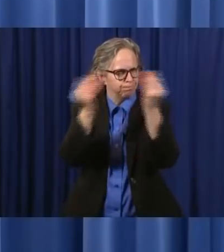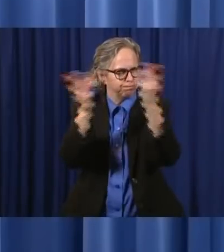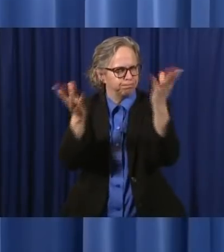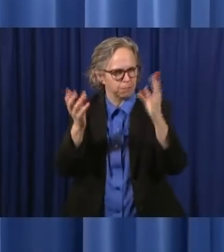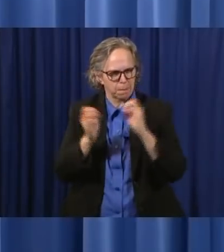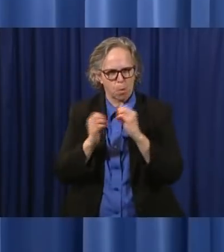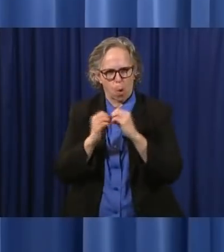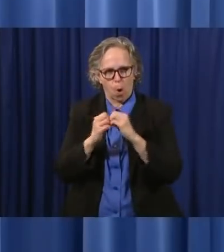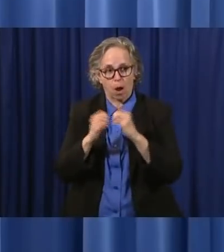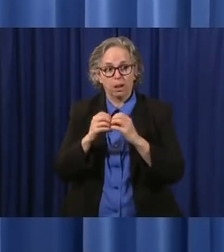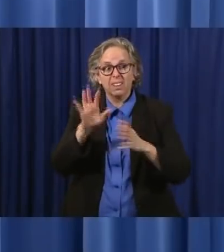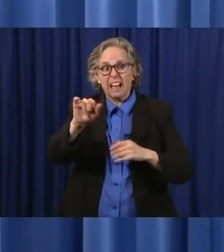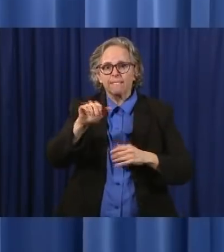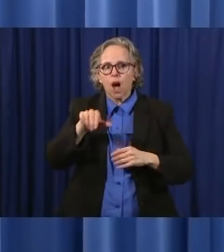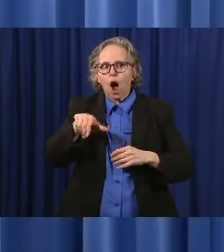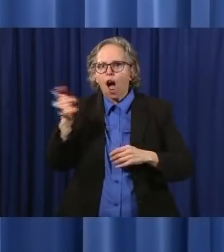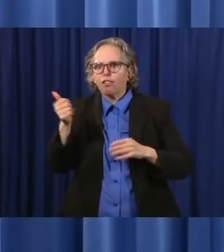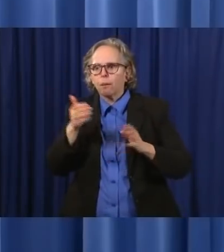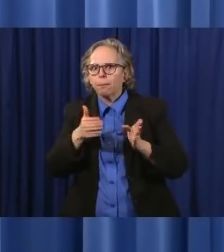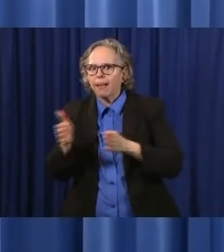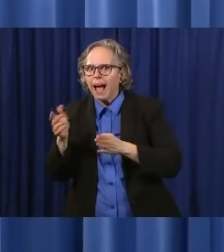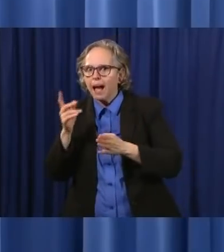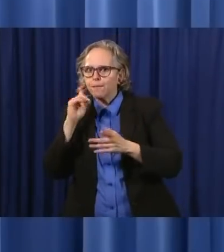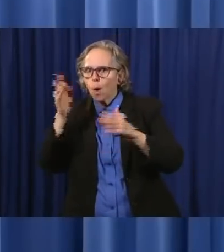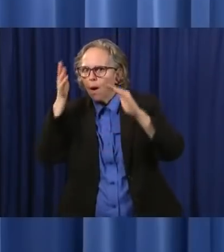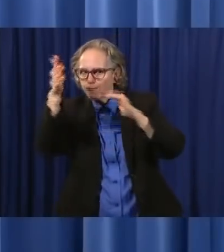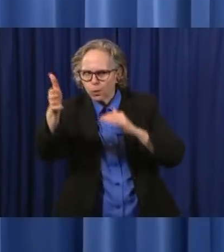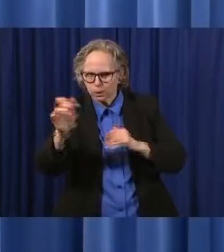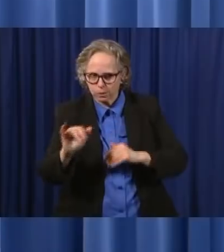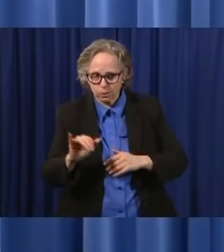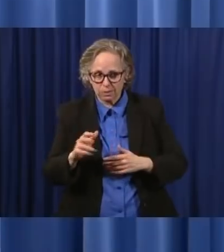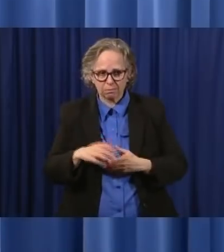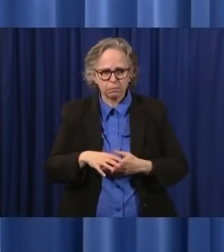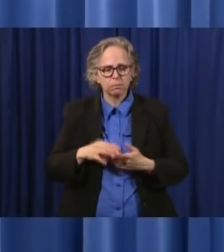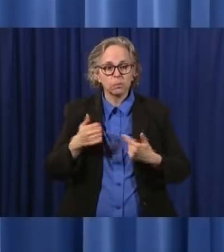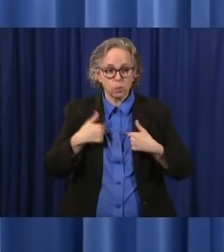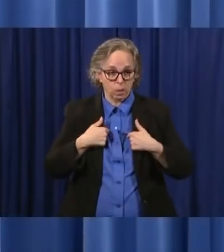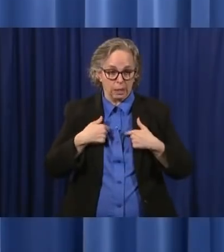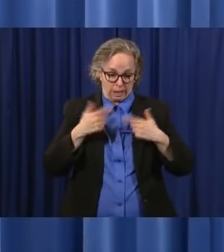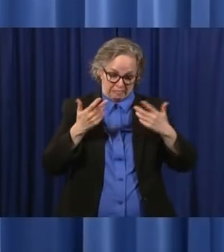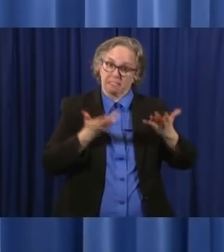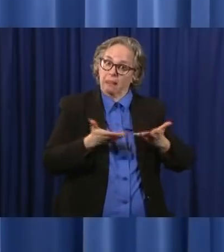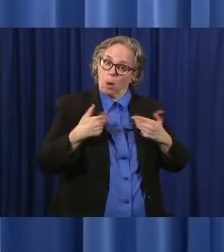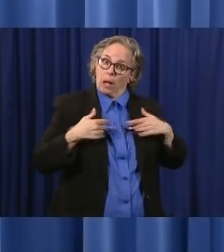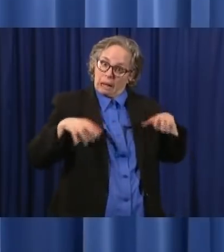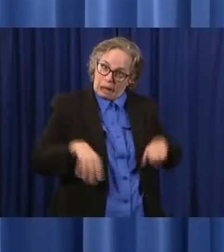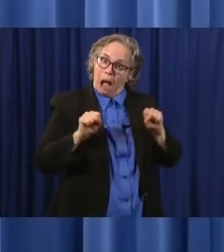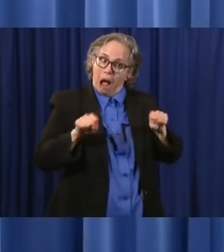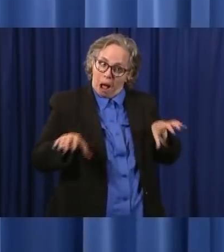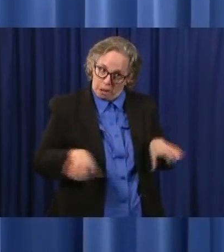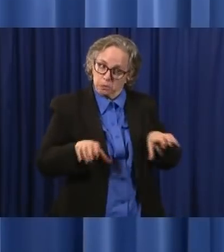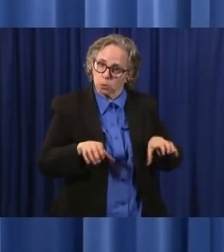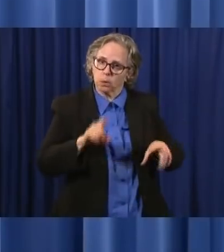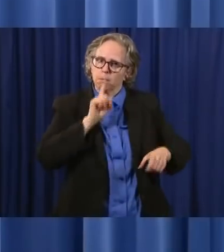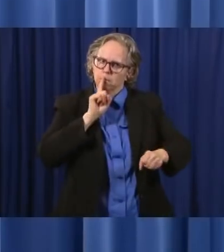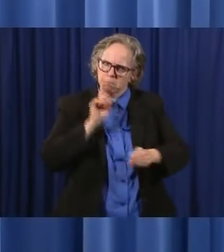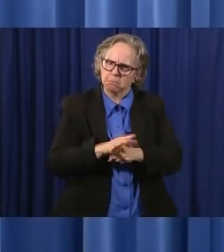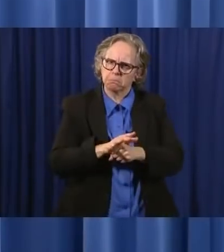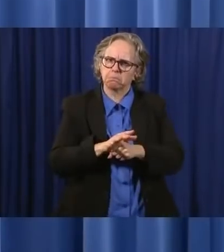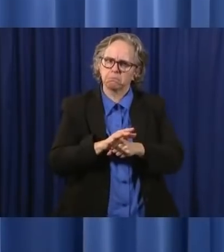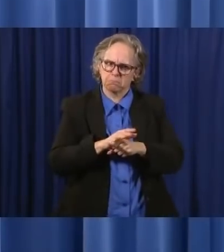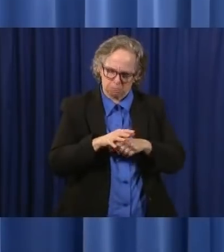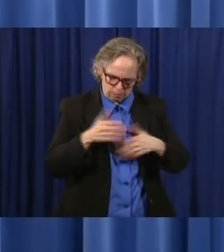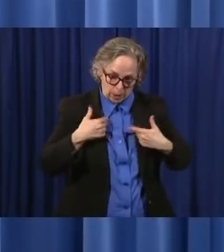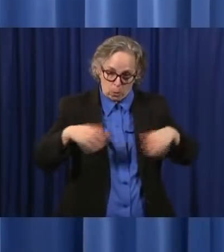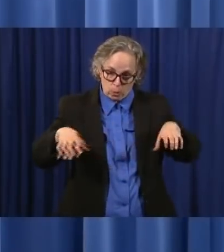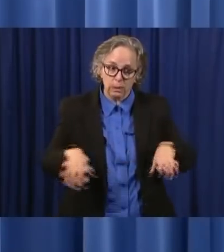fact, be doing. So there are tangible things that we can do, tangible things that we have started to do, and I'll be talking about that next